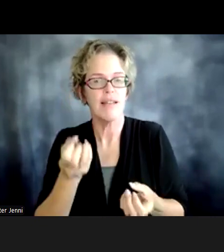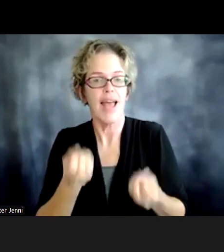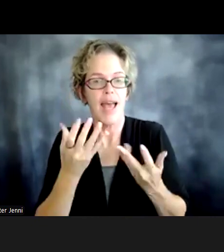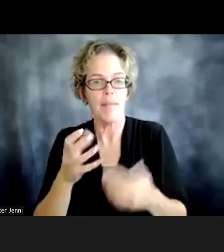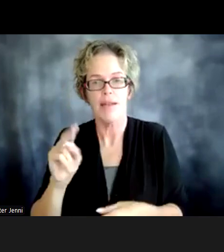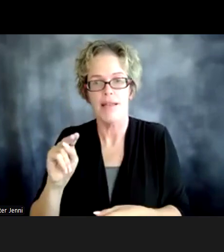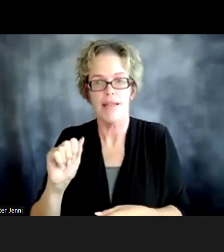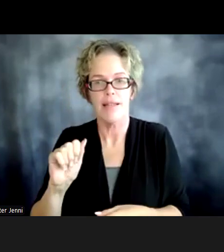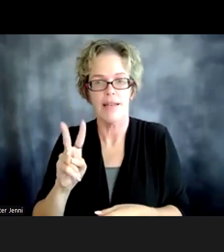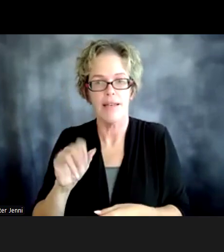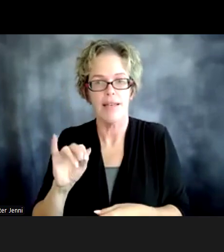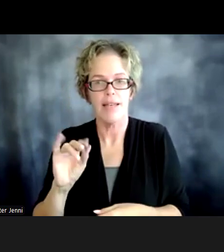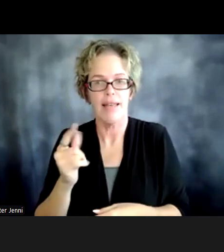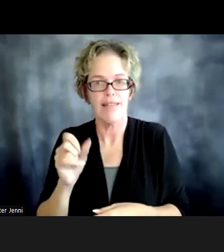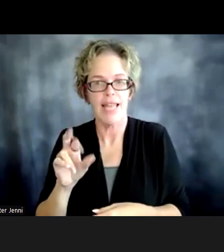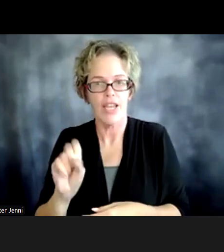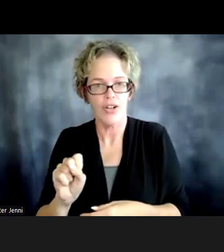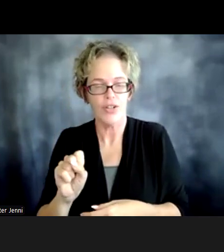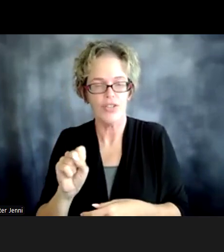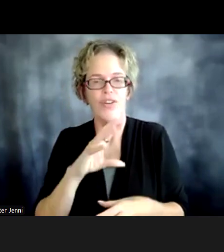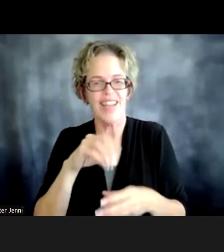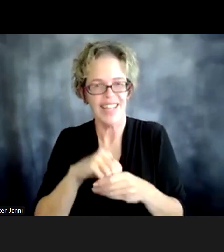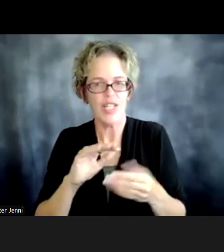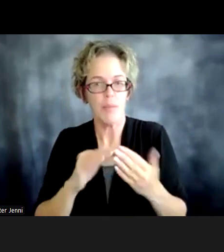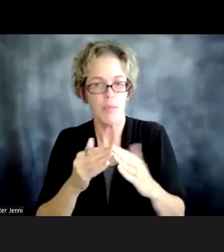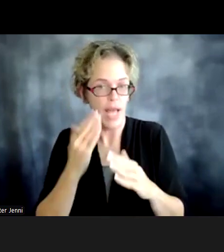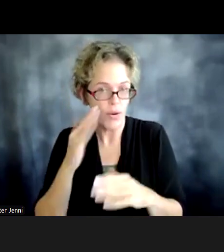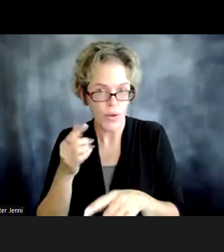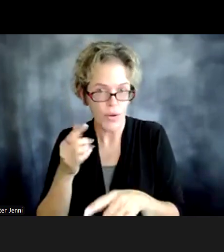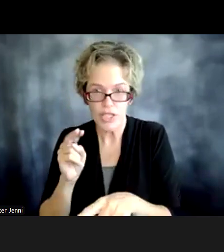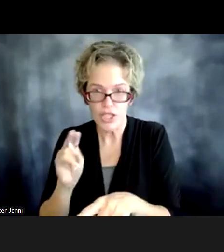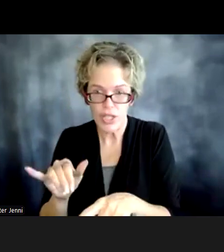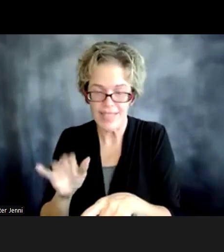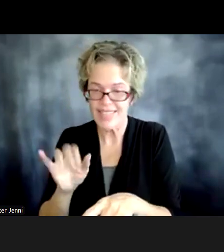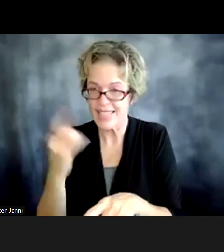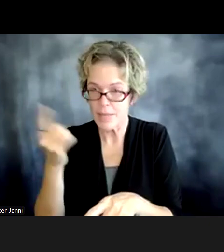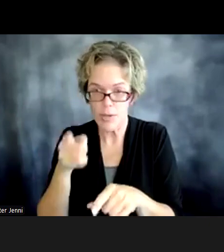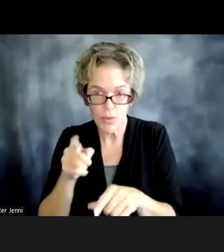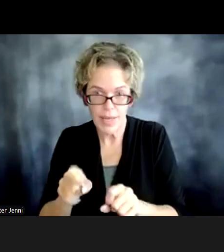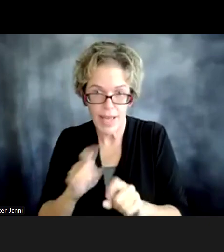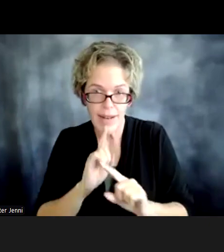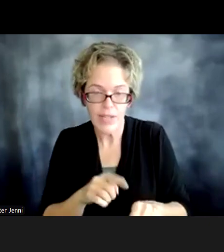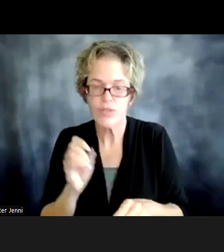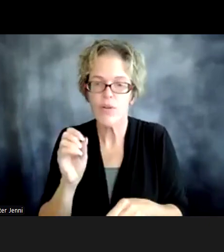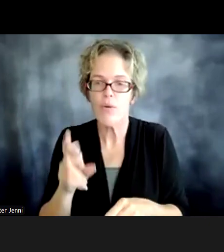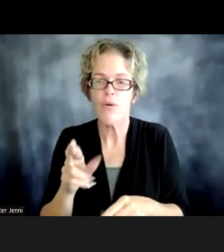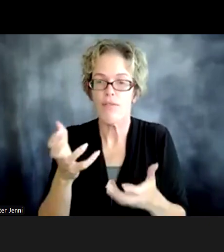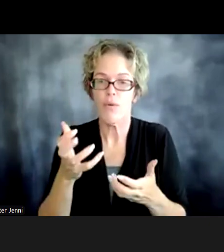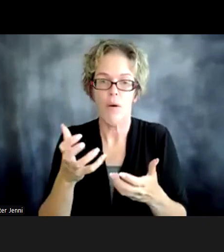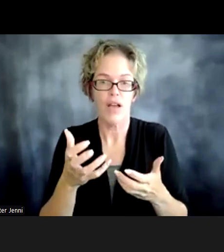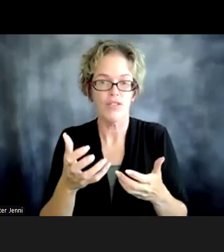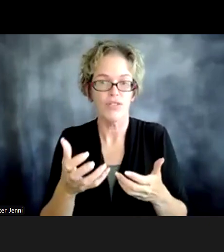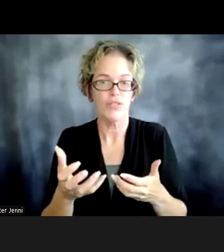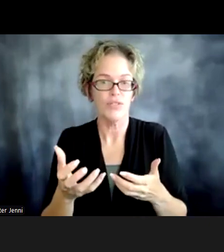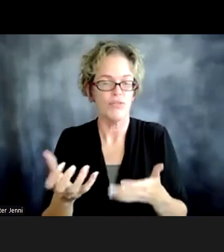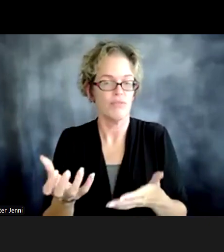are in community. And Jenny, I'm not sure if that's something that you can answer, or if you'd like to take that back or